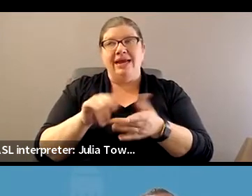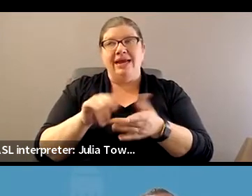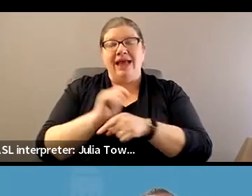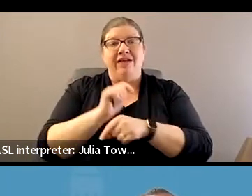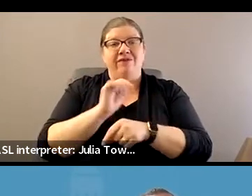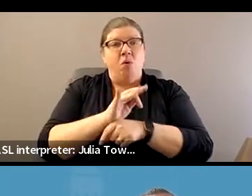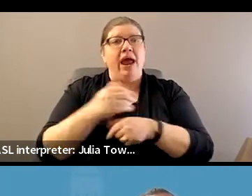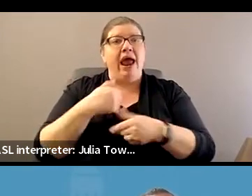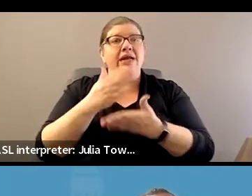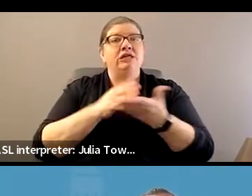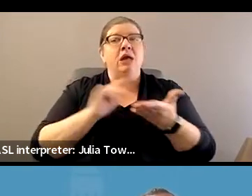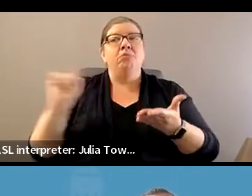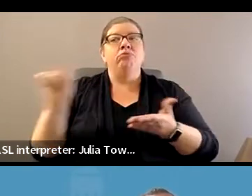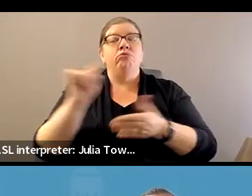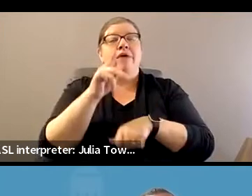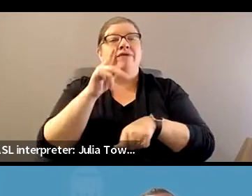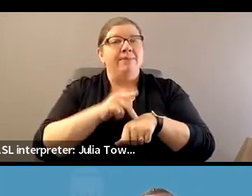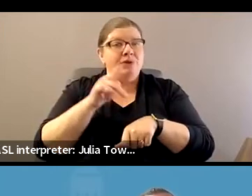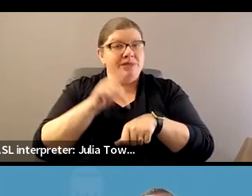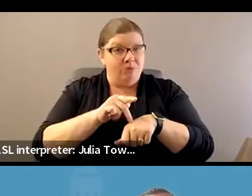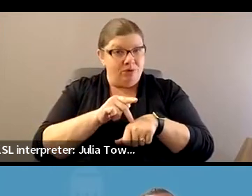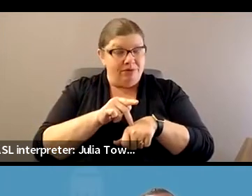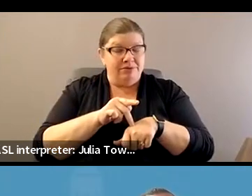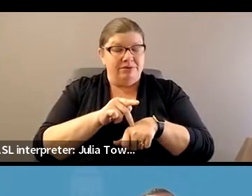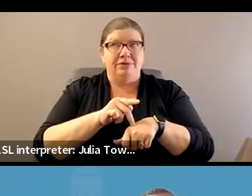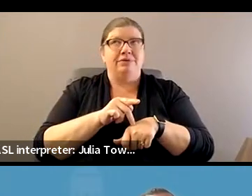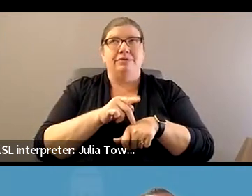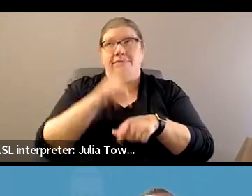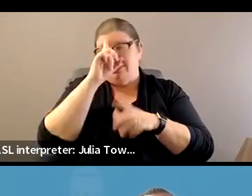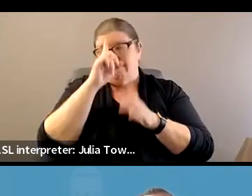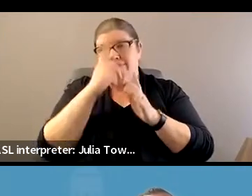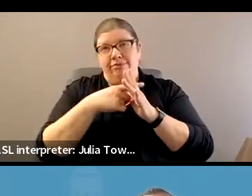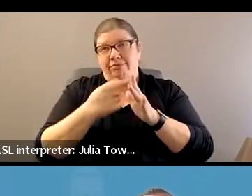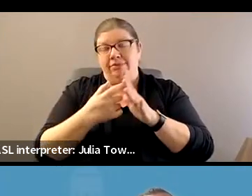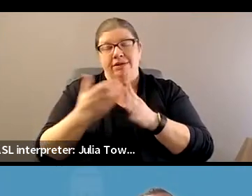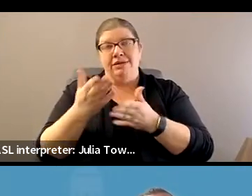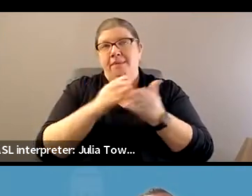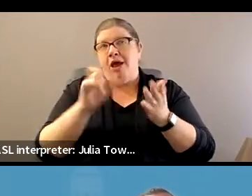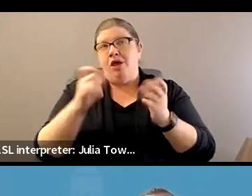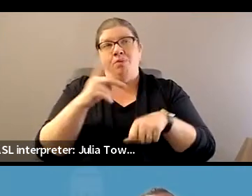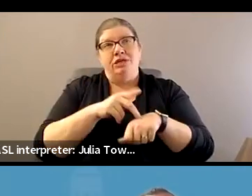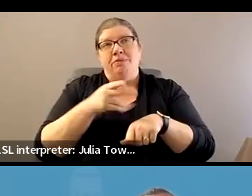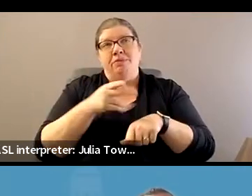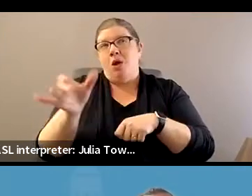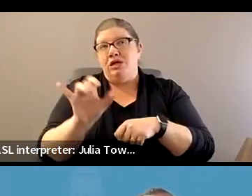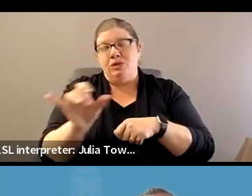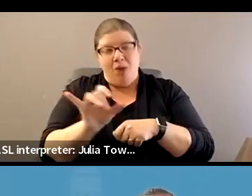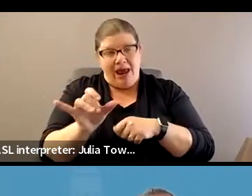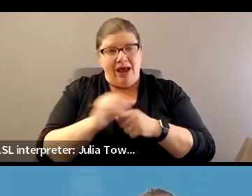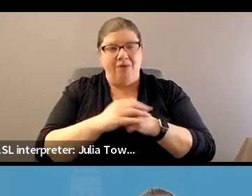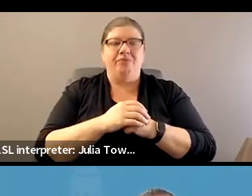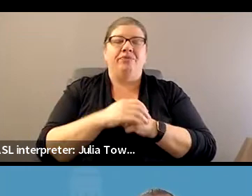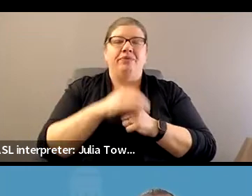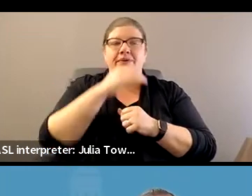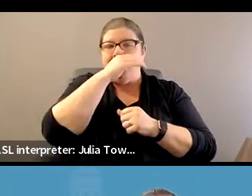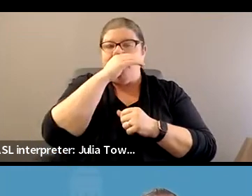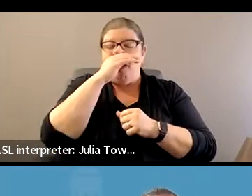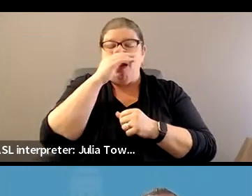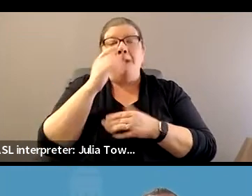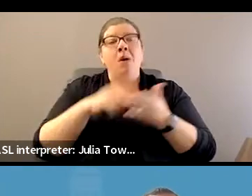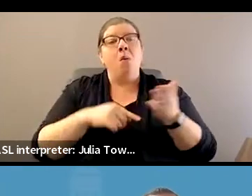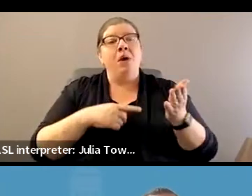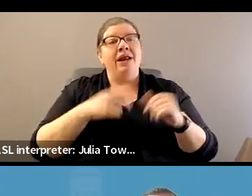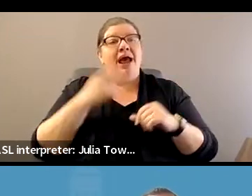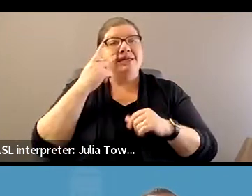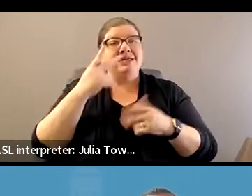which I'm sure I missed. Since I missed the other meetings, I'm sure there were other principals there as well. So what I see is that